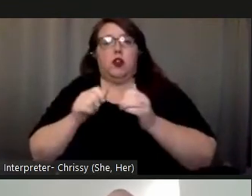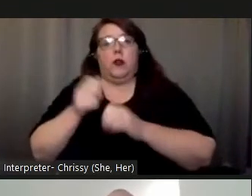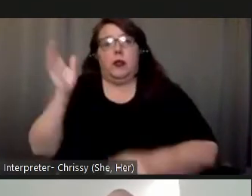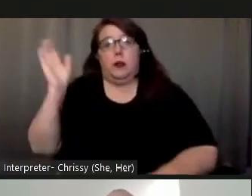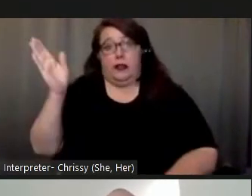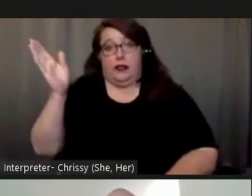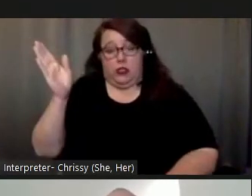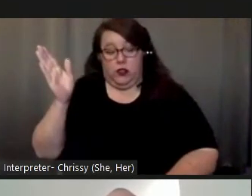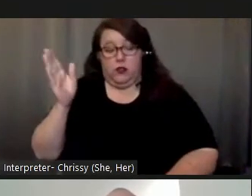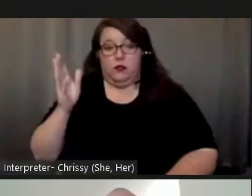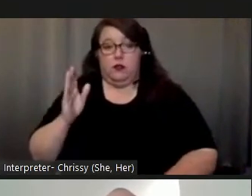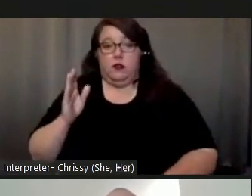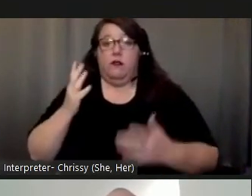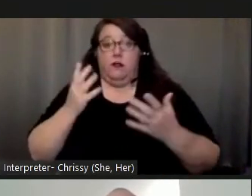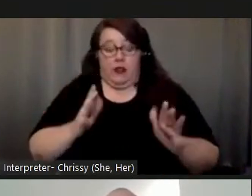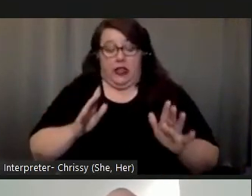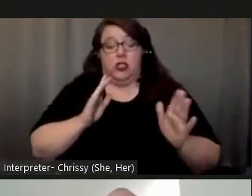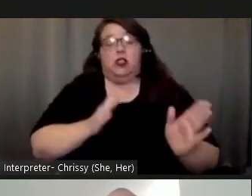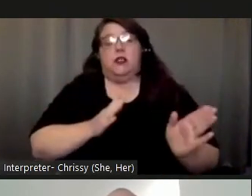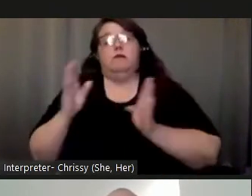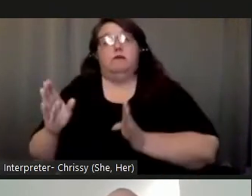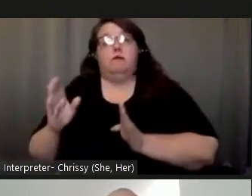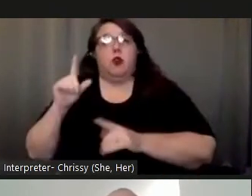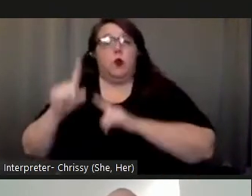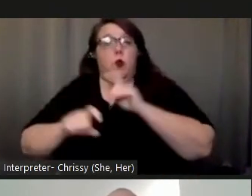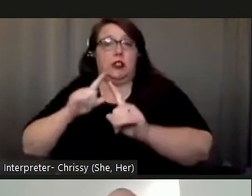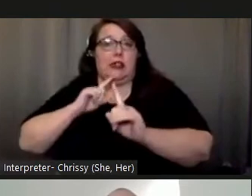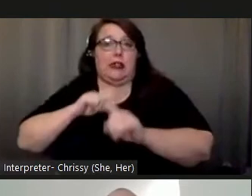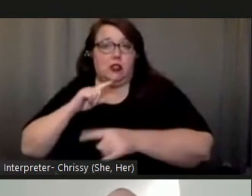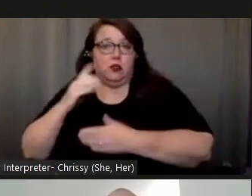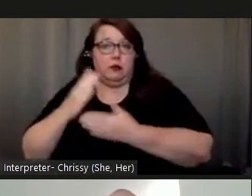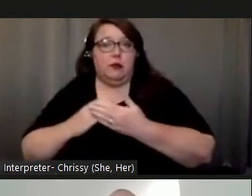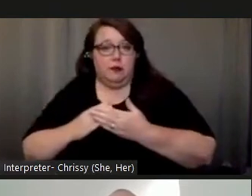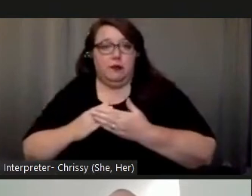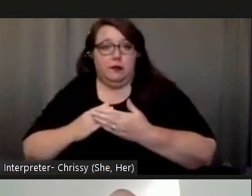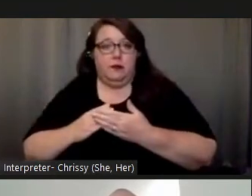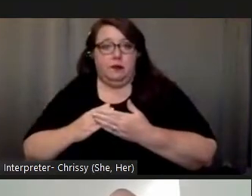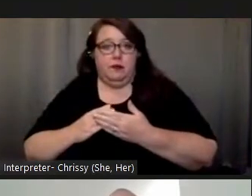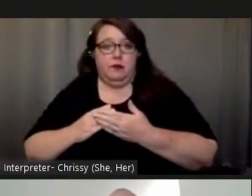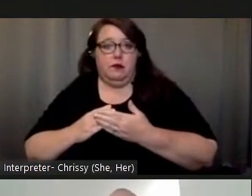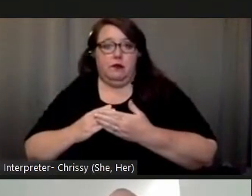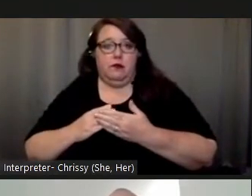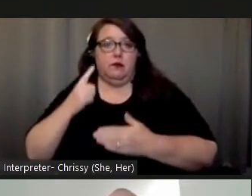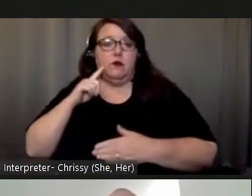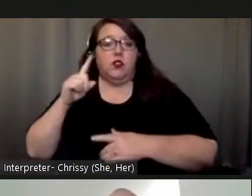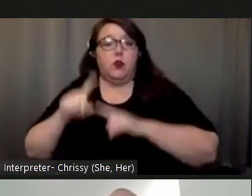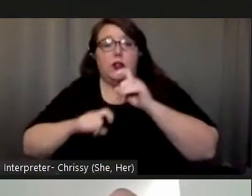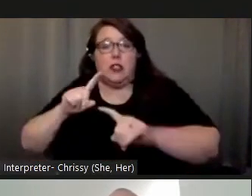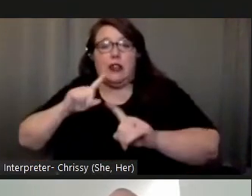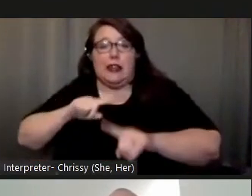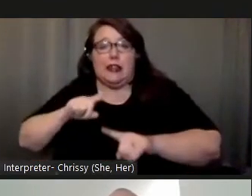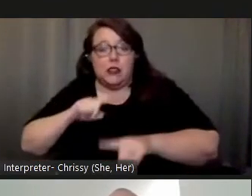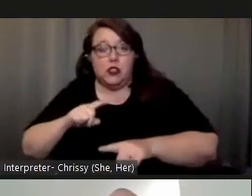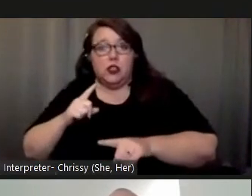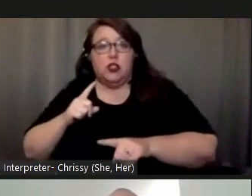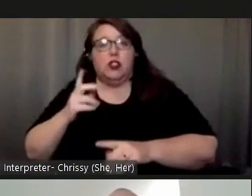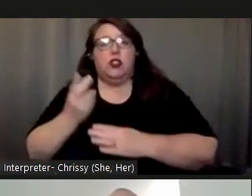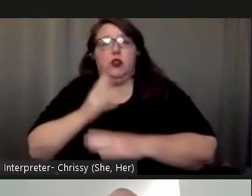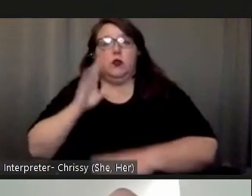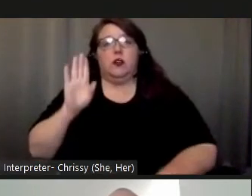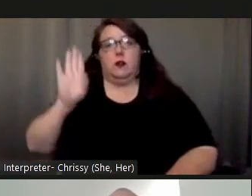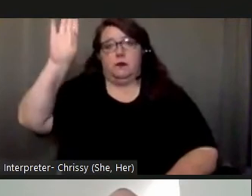presentation and then move into the Q&A portion of our day. For the question and answer, we'll use the raise hand